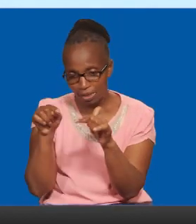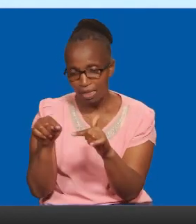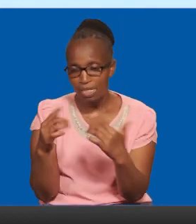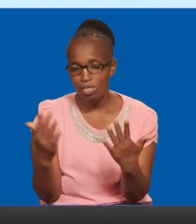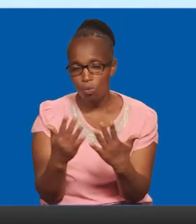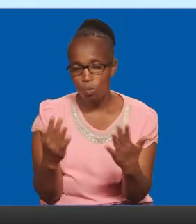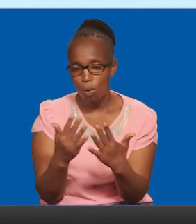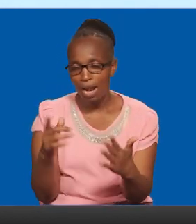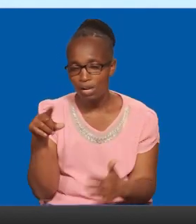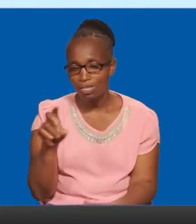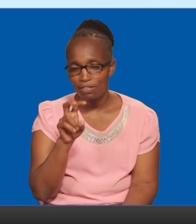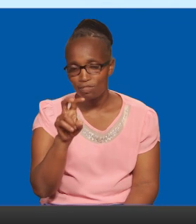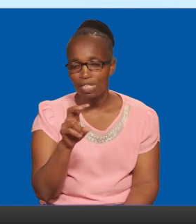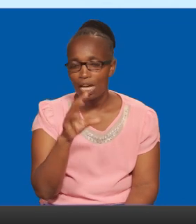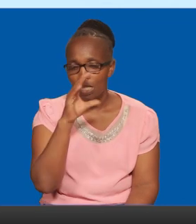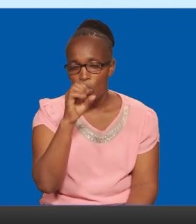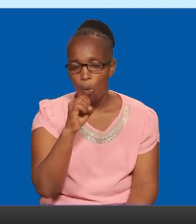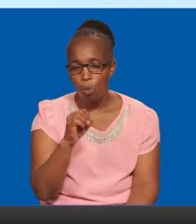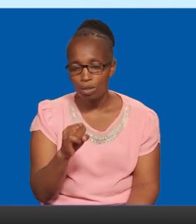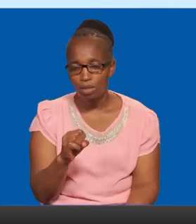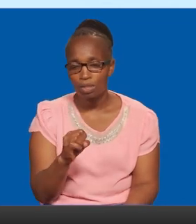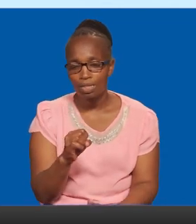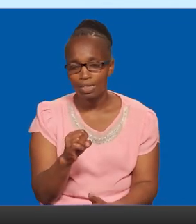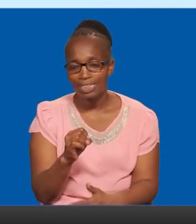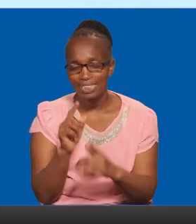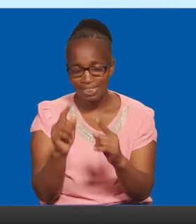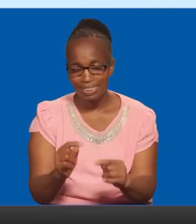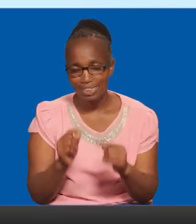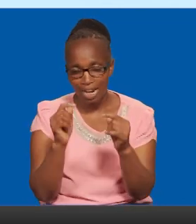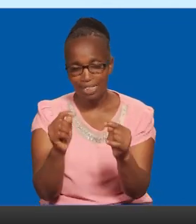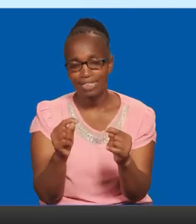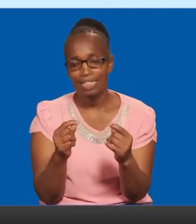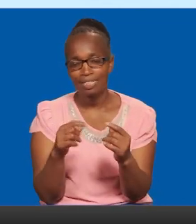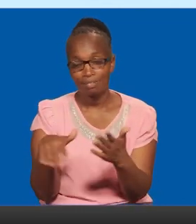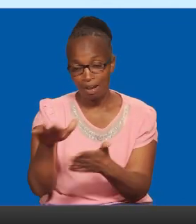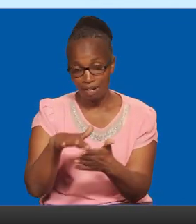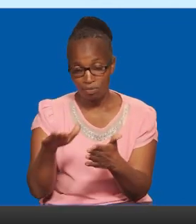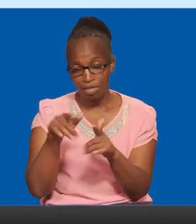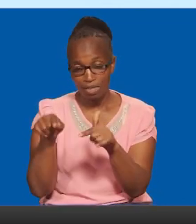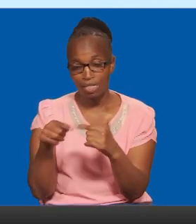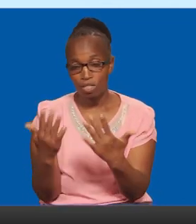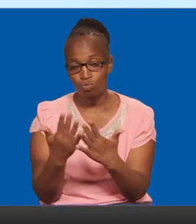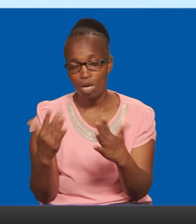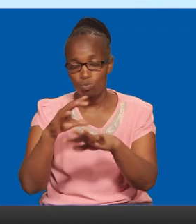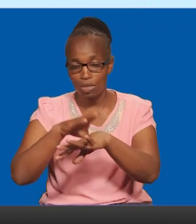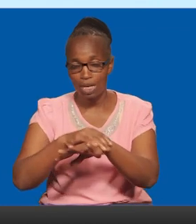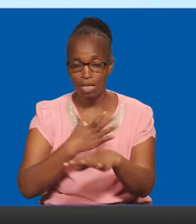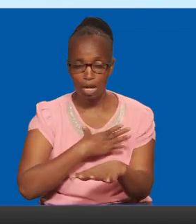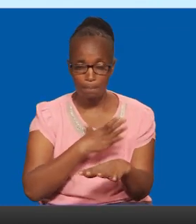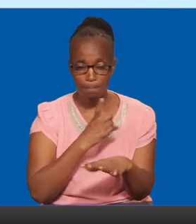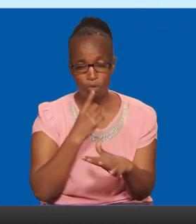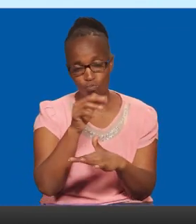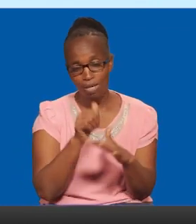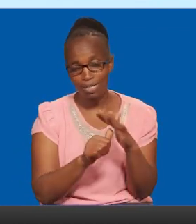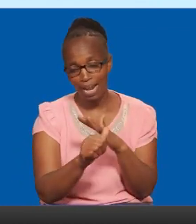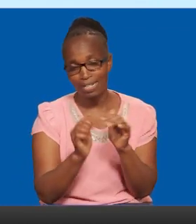invest in academies. That's where you see the outpouring of talents here. That's where you see our under